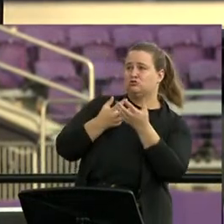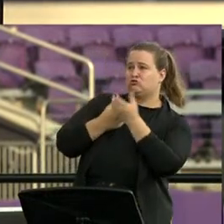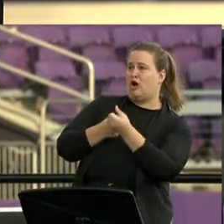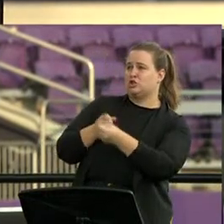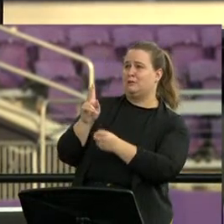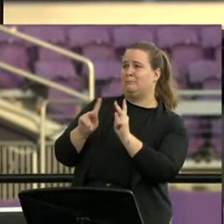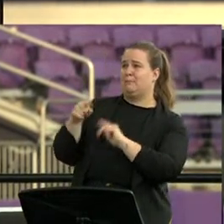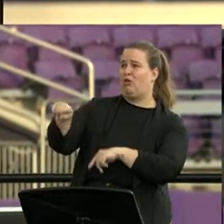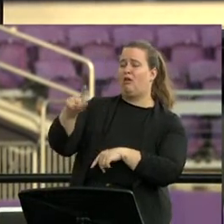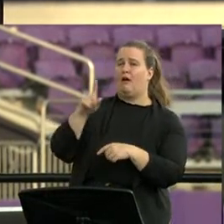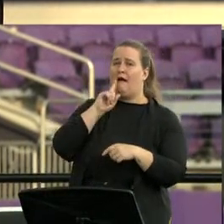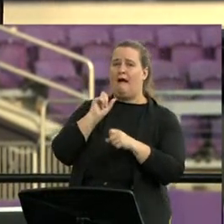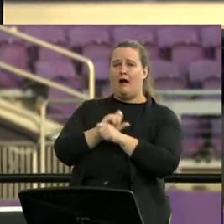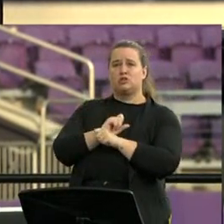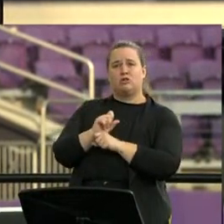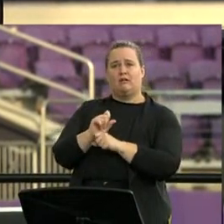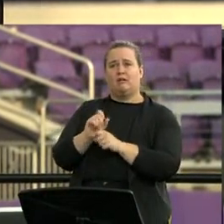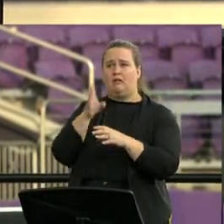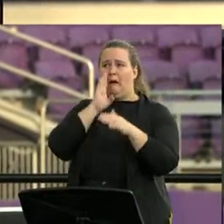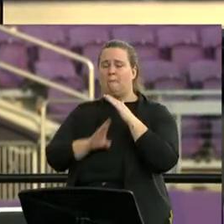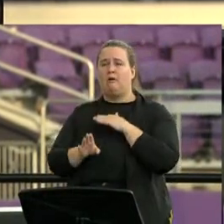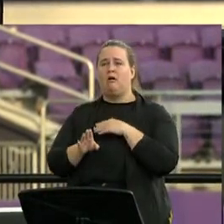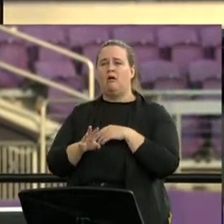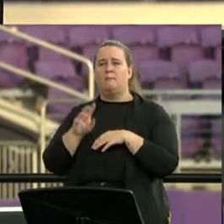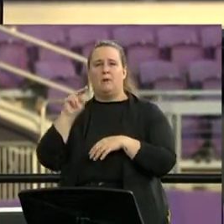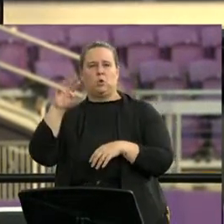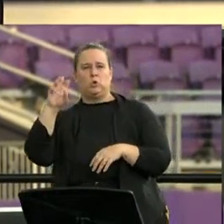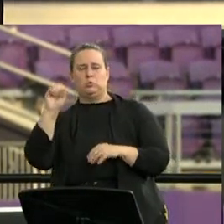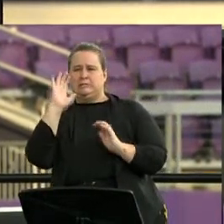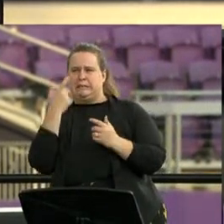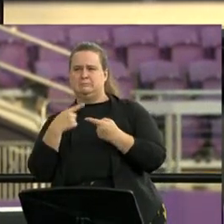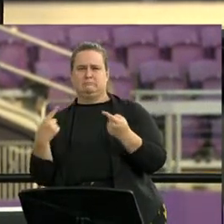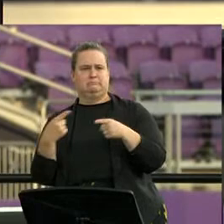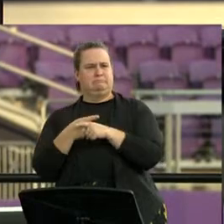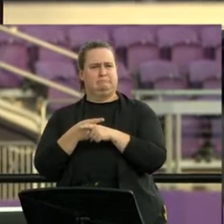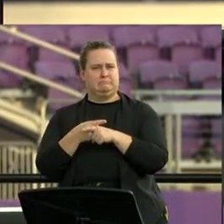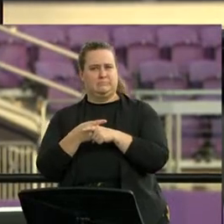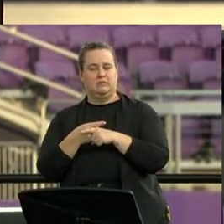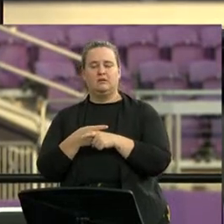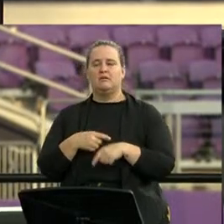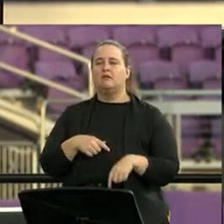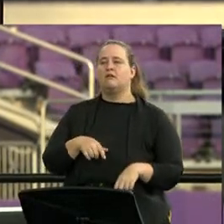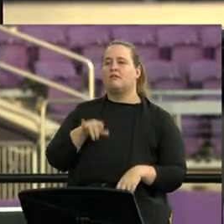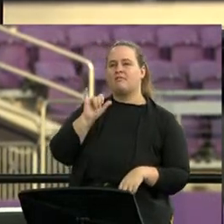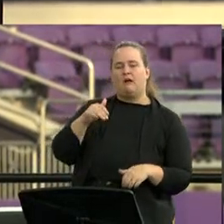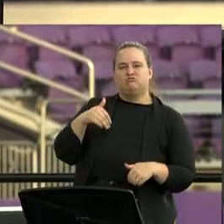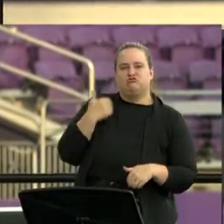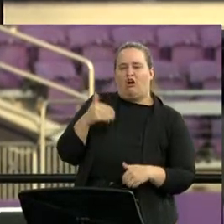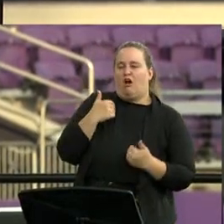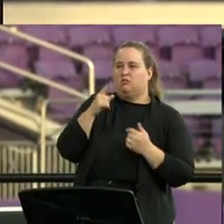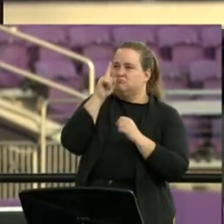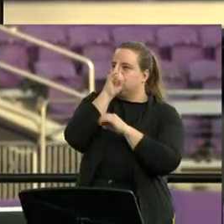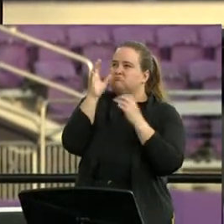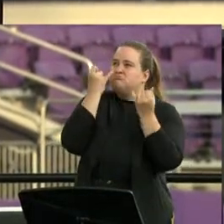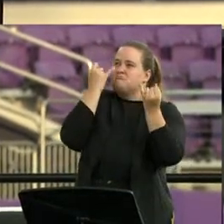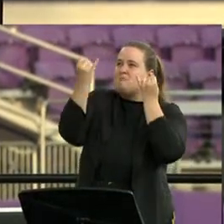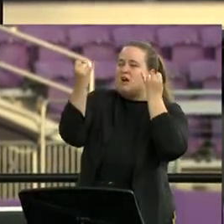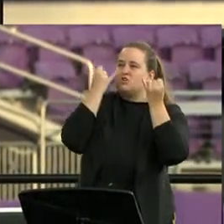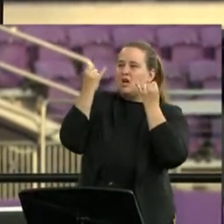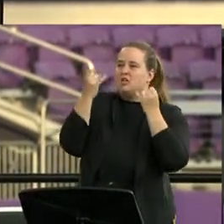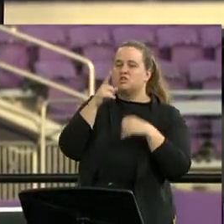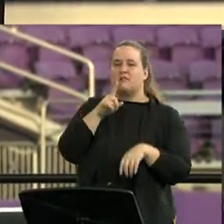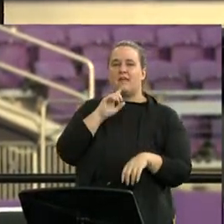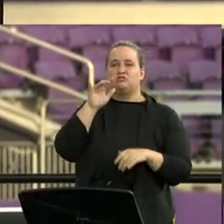are selfless no matter how the news may make human nature seem. Harness this childlike imagination that